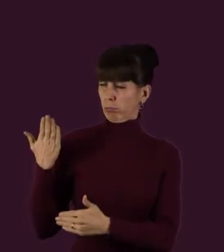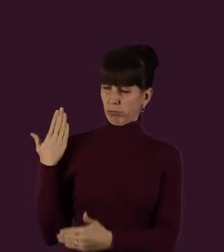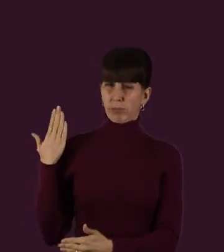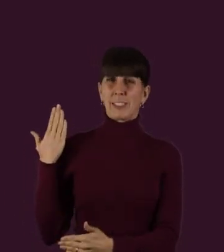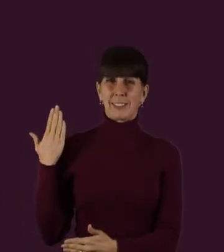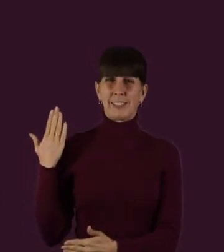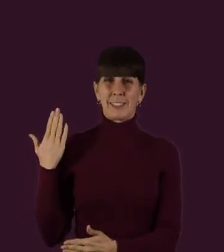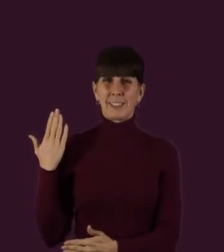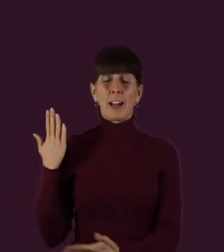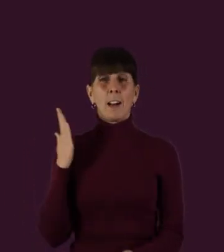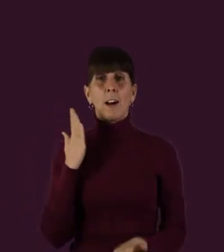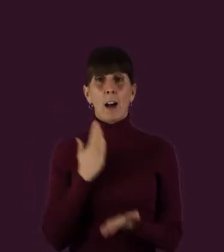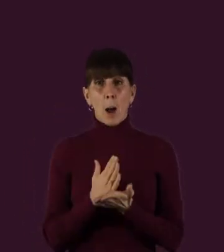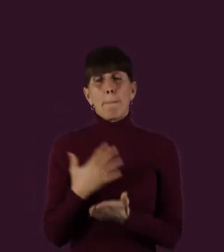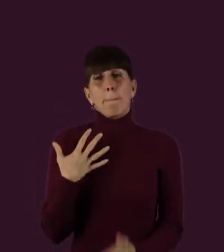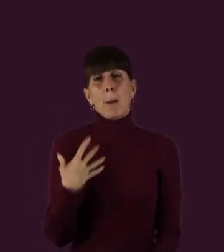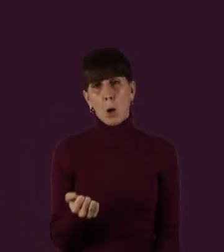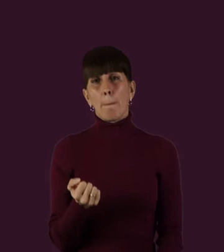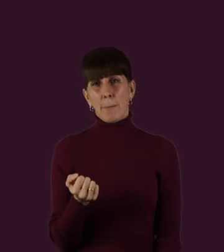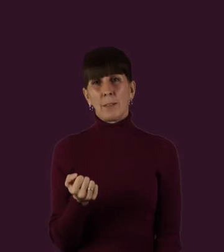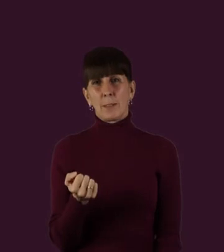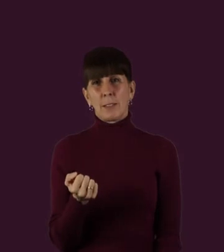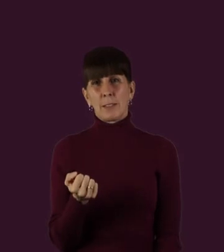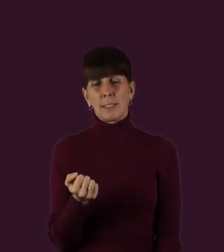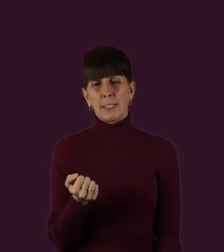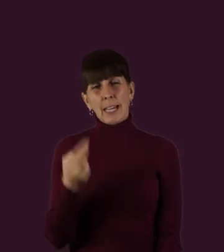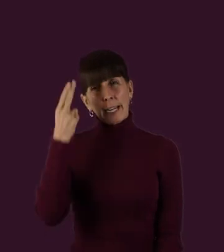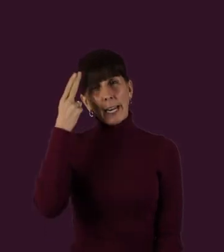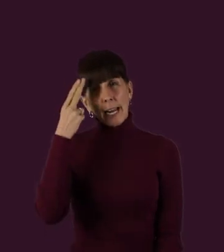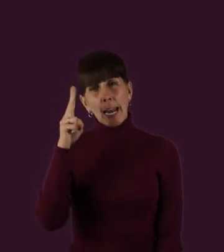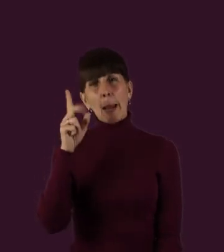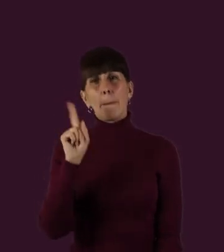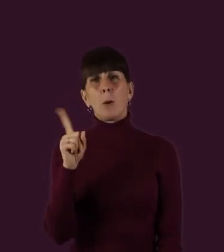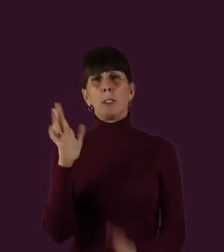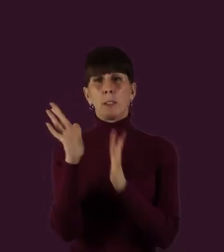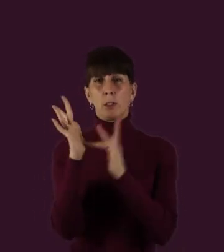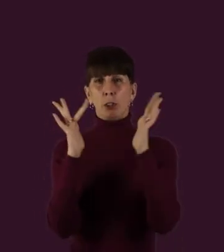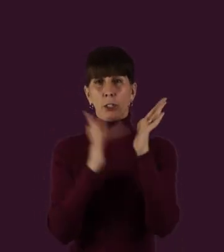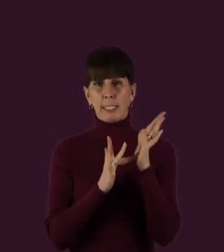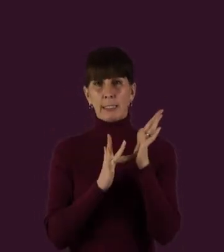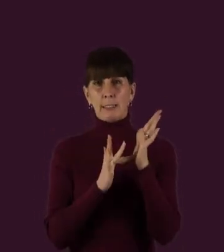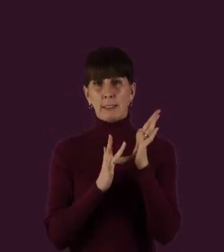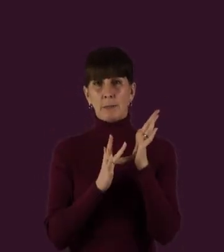There is hope, and his name is Jesus.